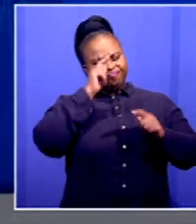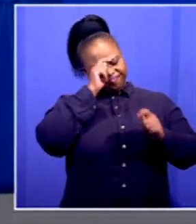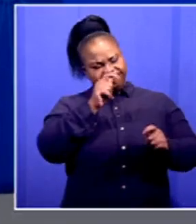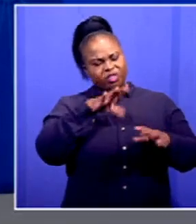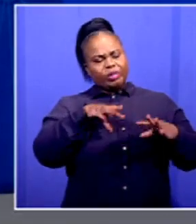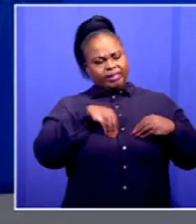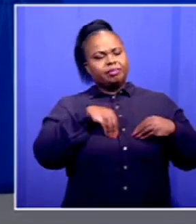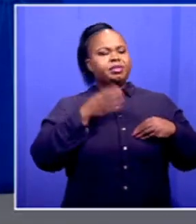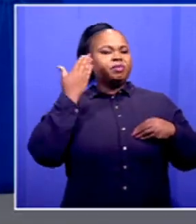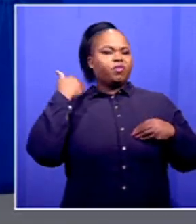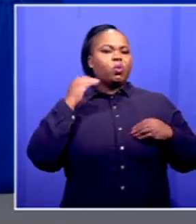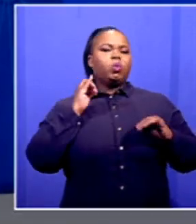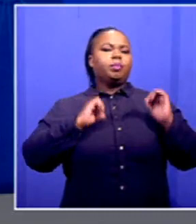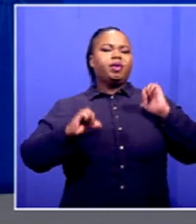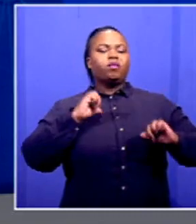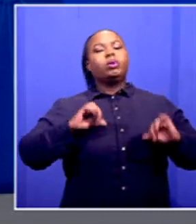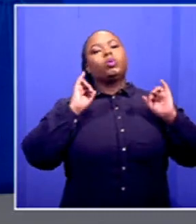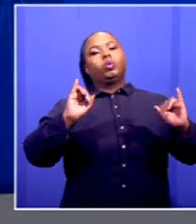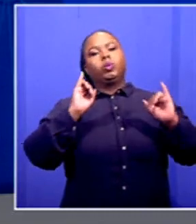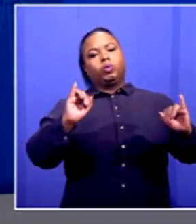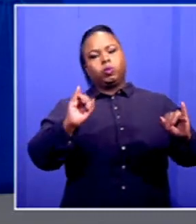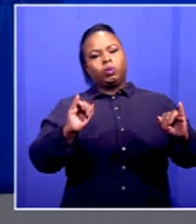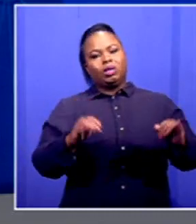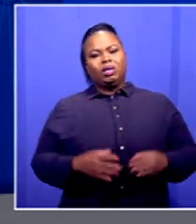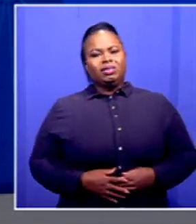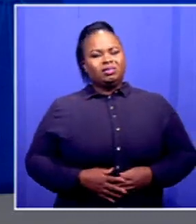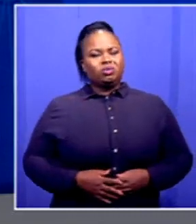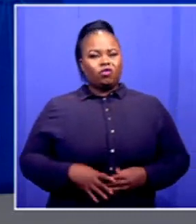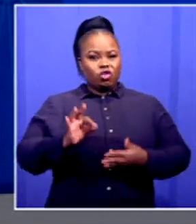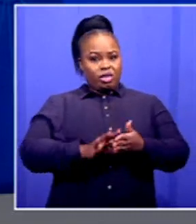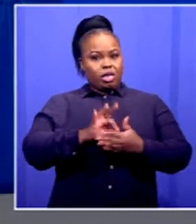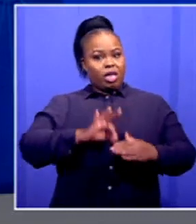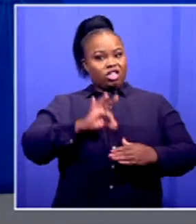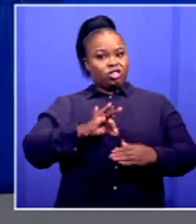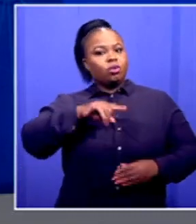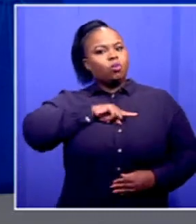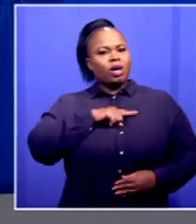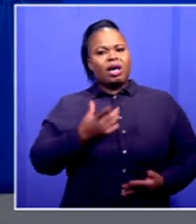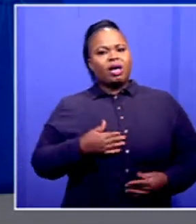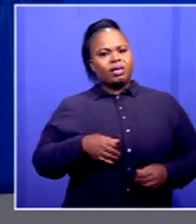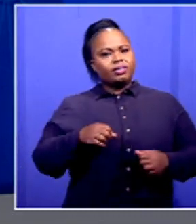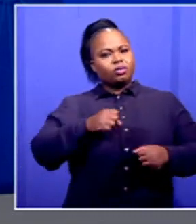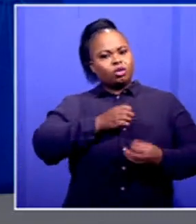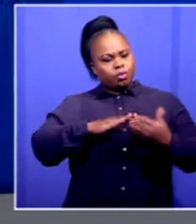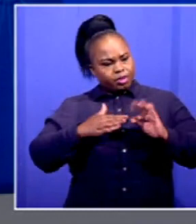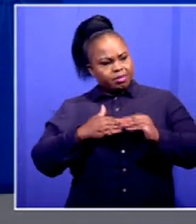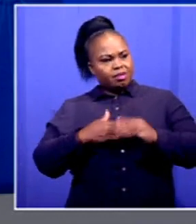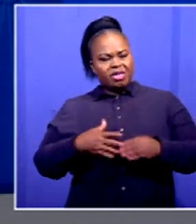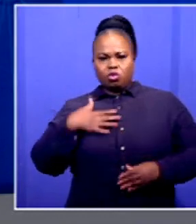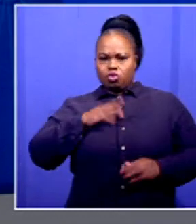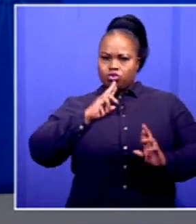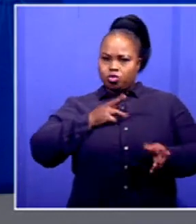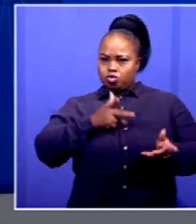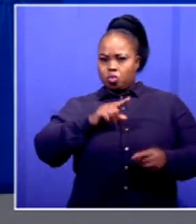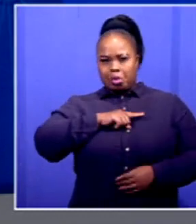of performing poorly in the elections. Clearly, this was the response of the electorate to what they believed